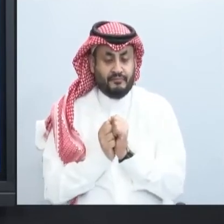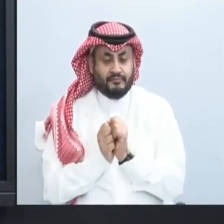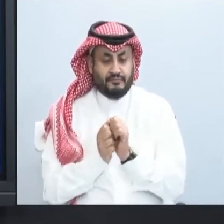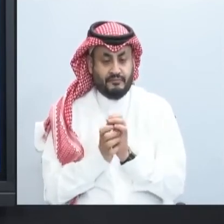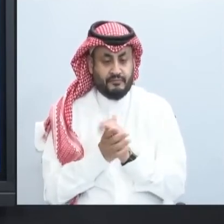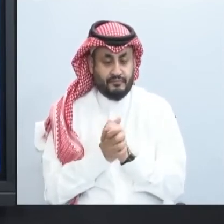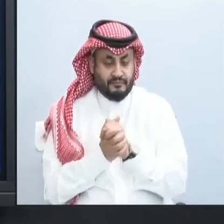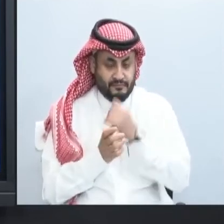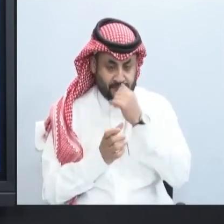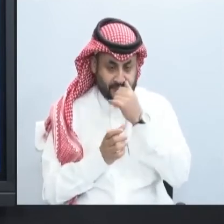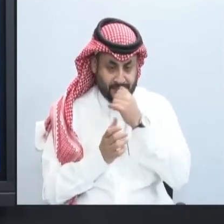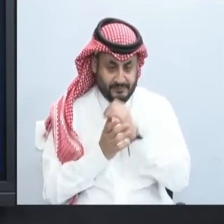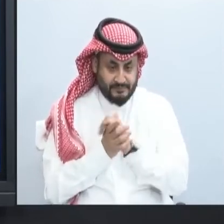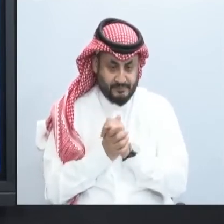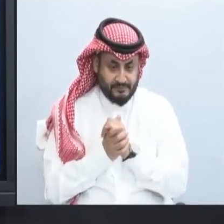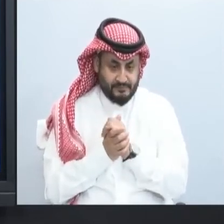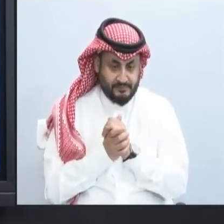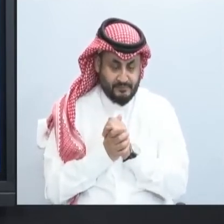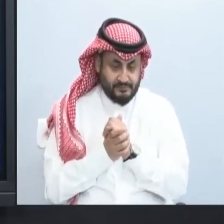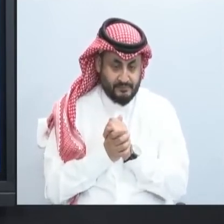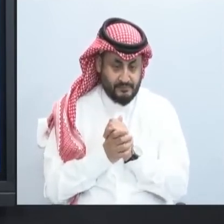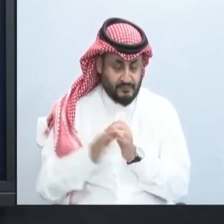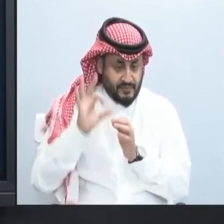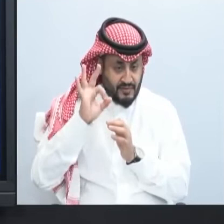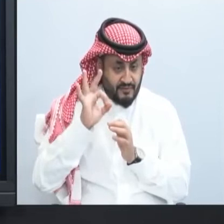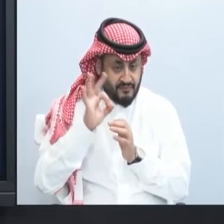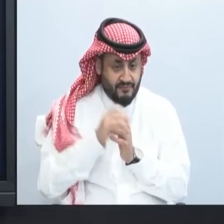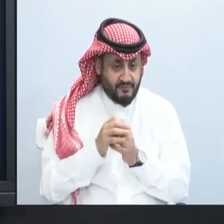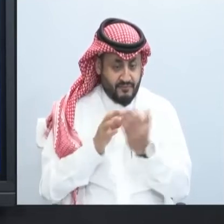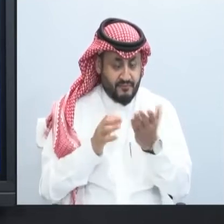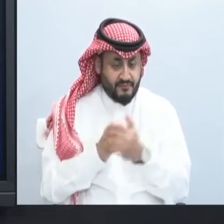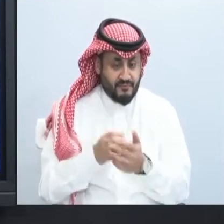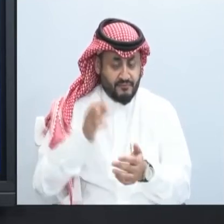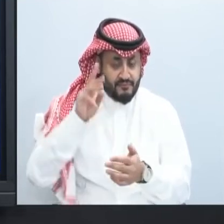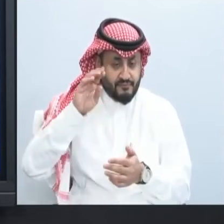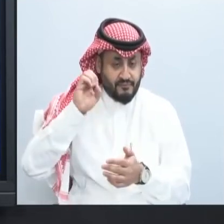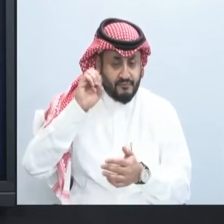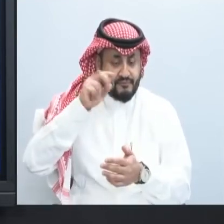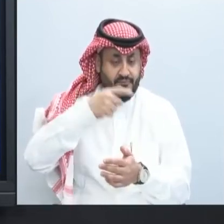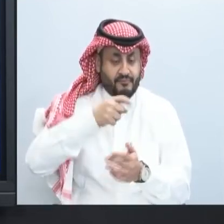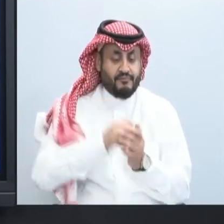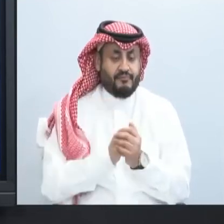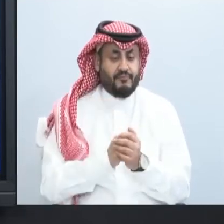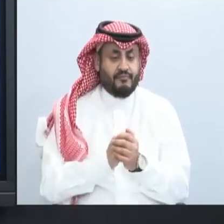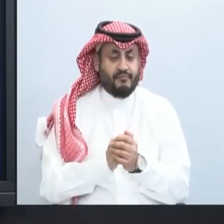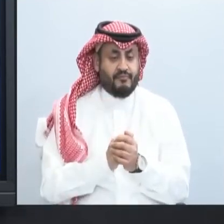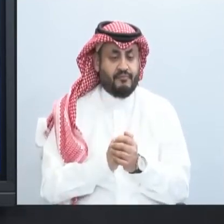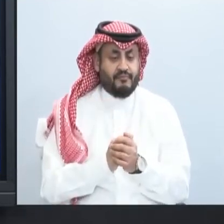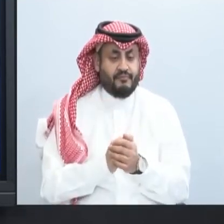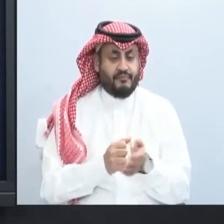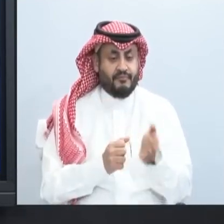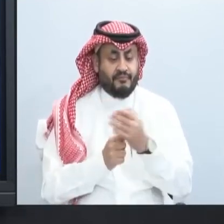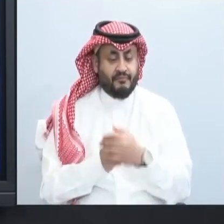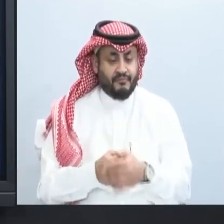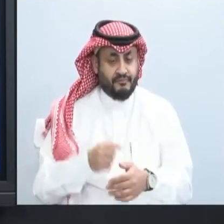we come across words with F letter and here, like word frog, the same sound.